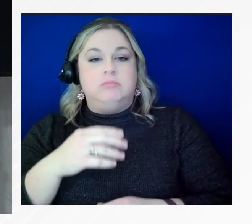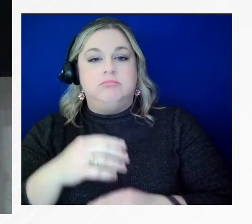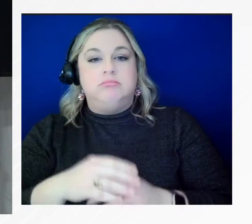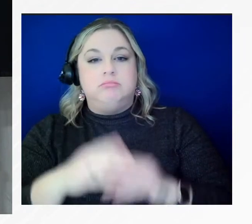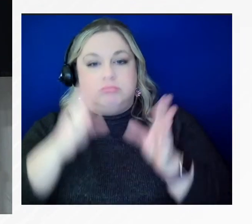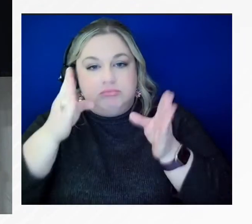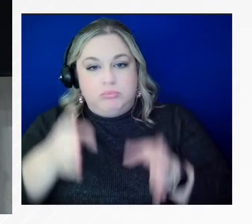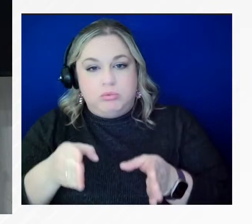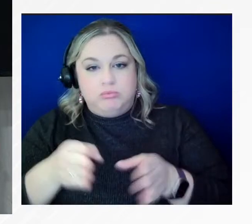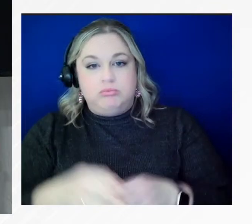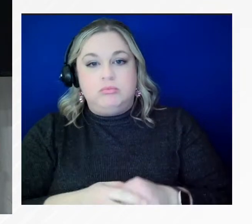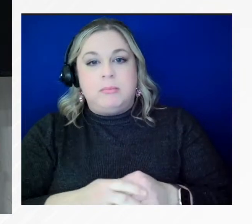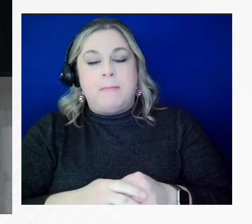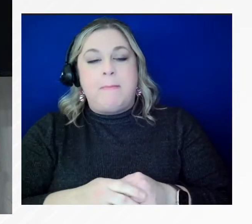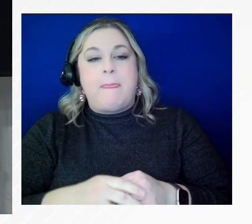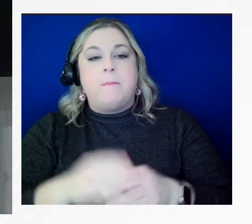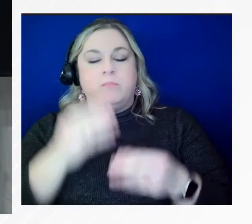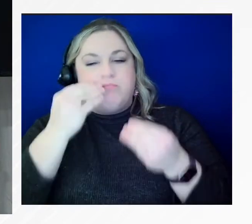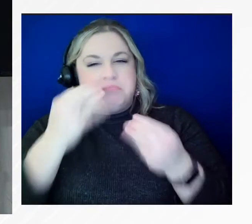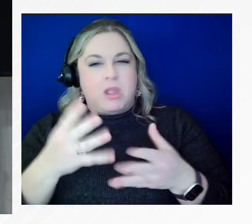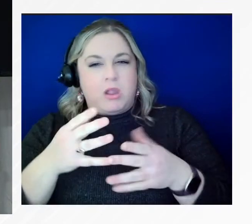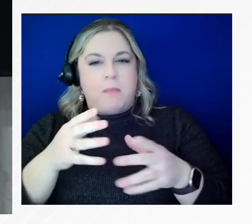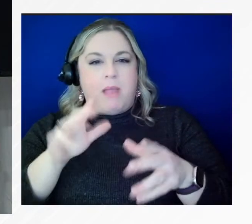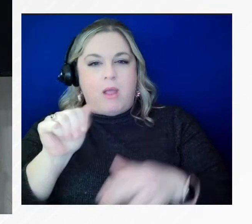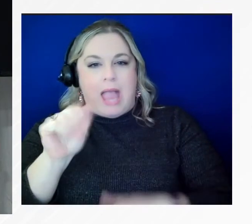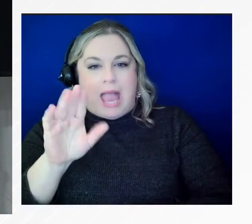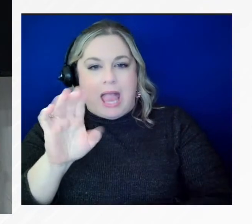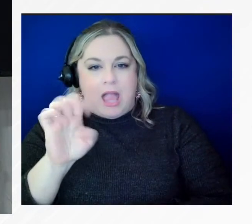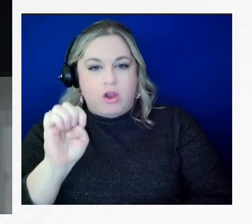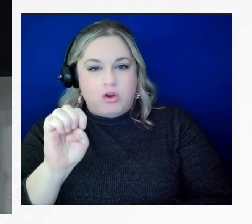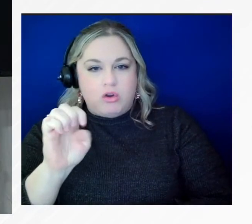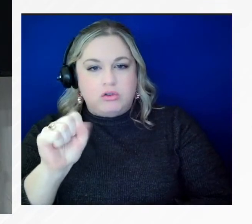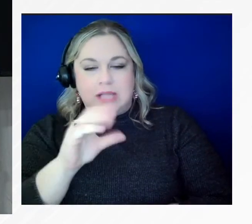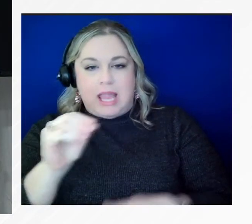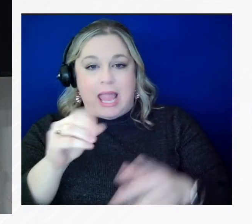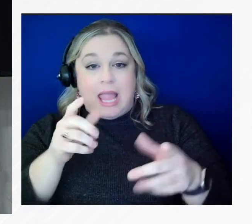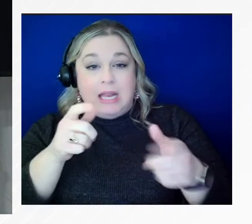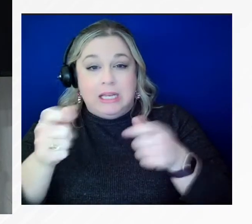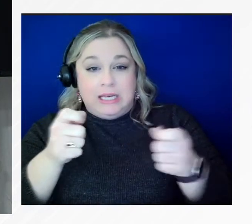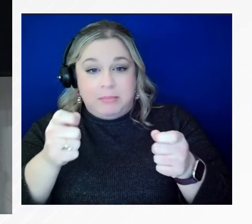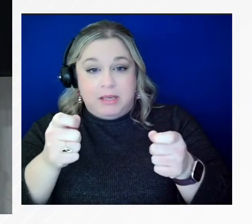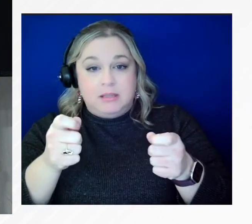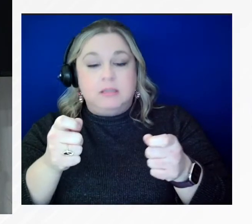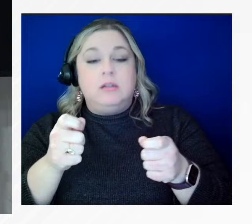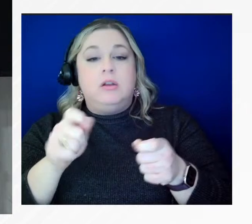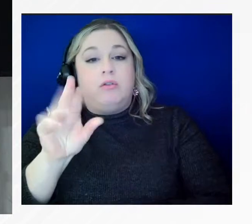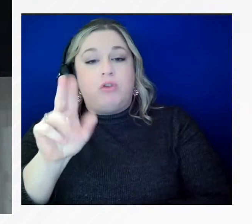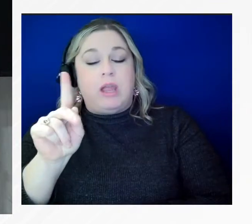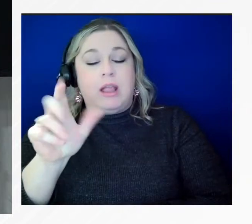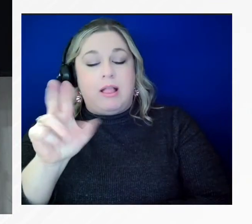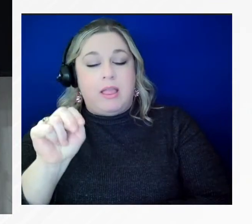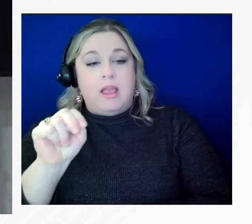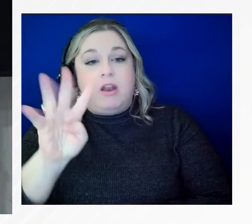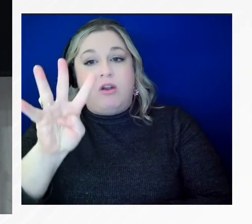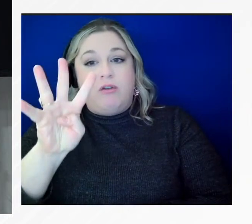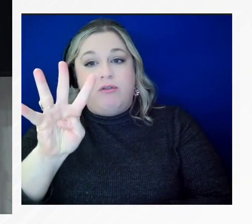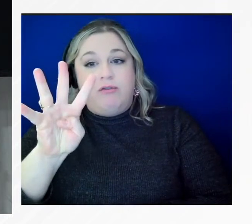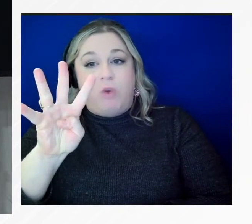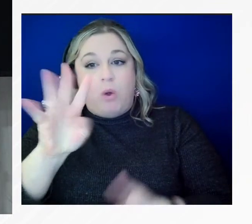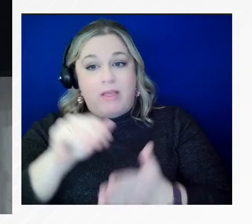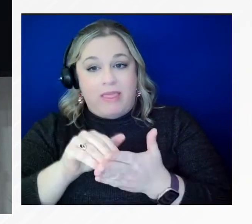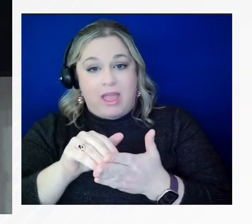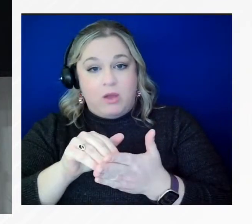on acreage and containment. The Franklin Fire currently is at 4,037 acres.